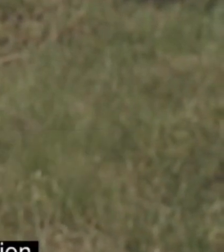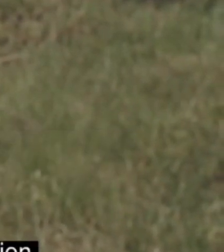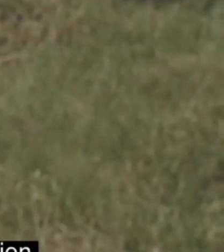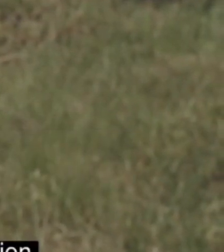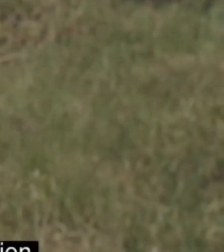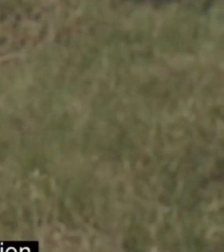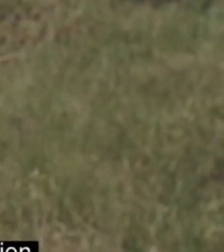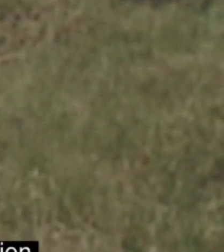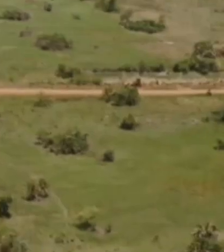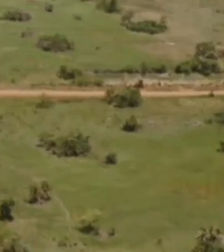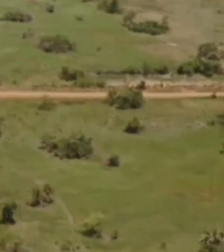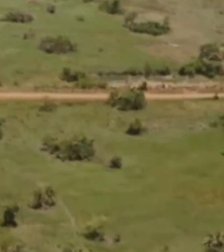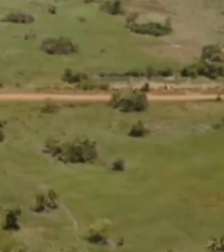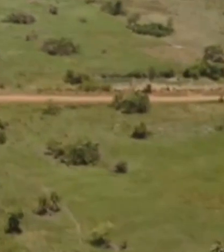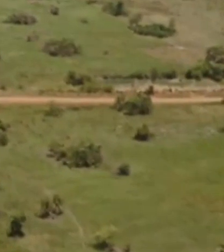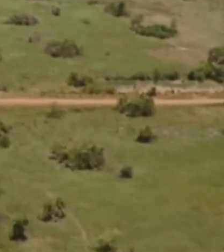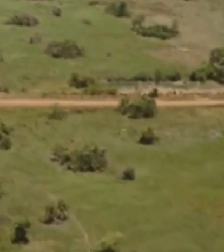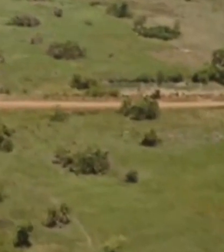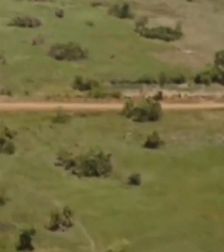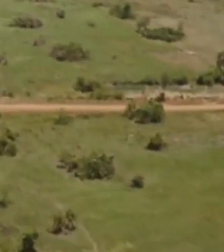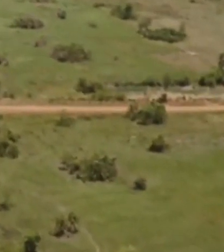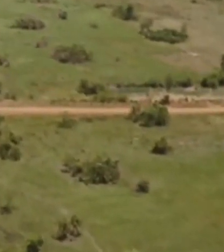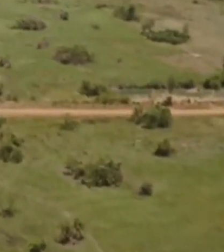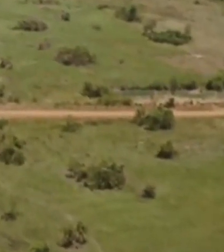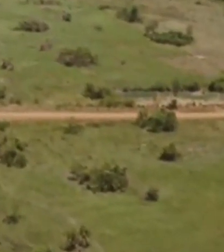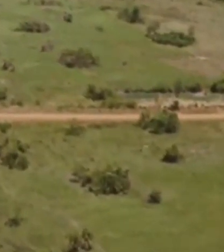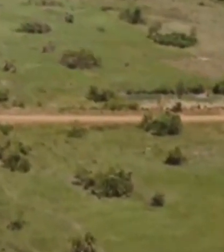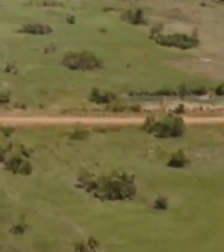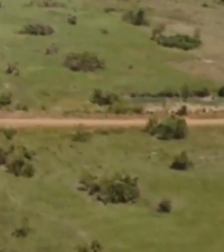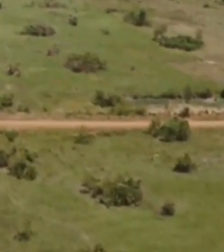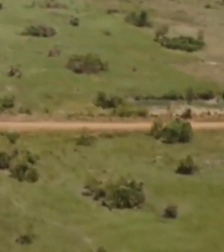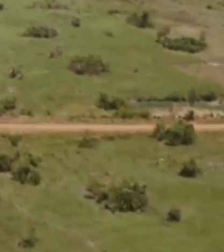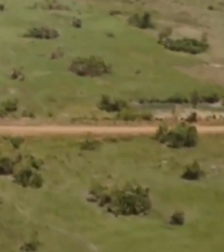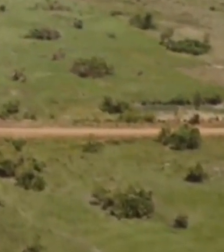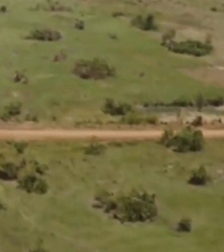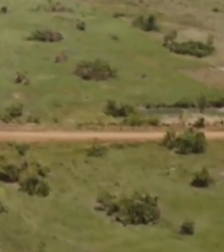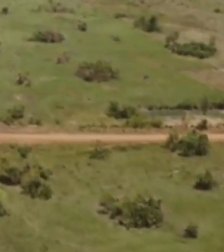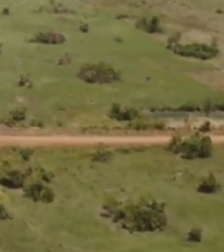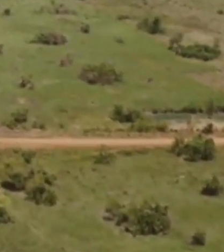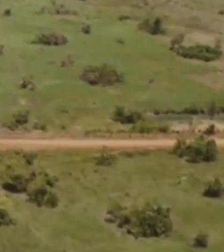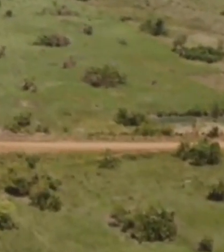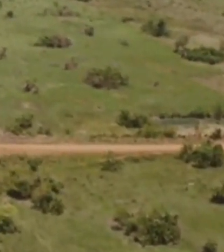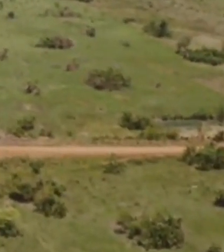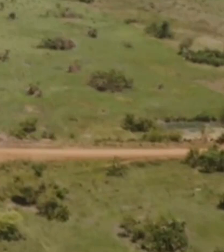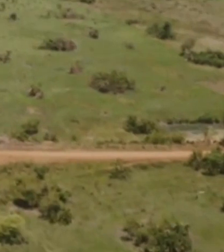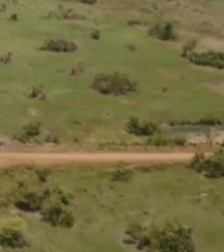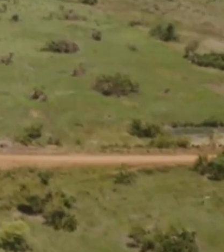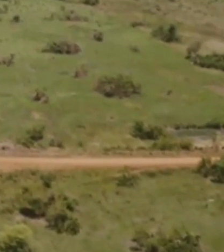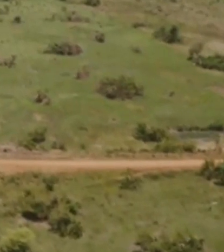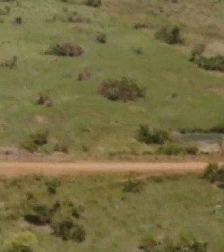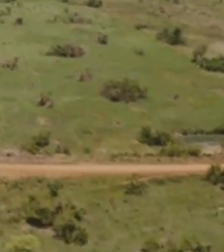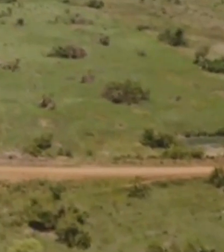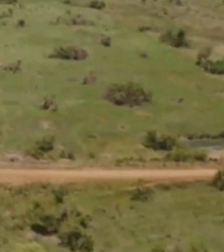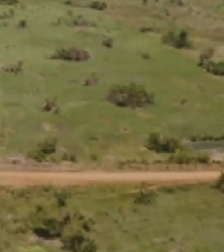ecosystems-based disaster risk reduction, improved integrated water resource management that is risk-informed, gender transformative,